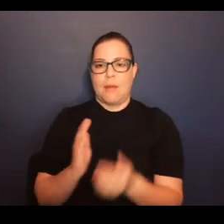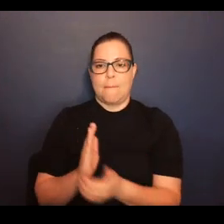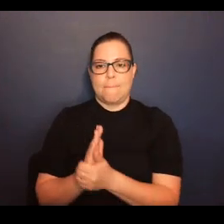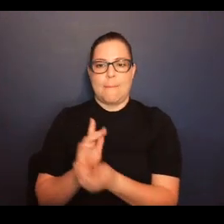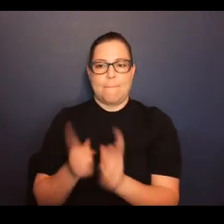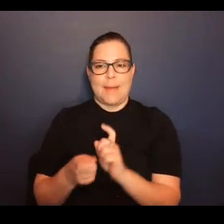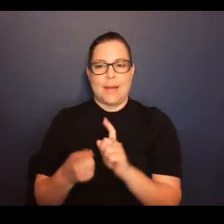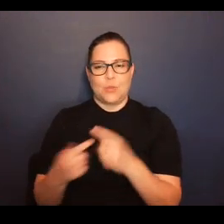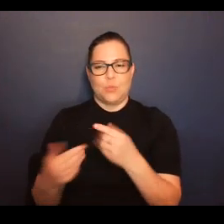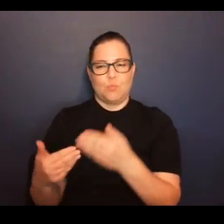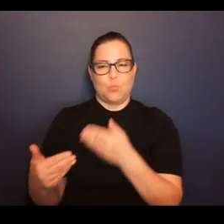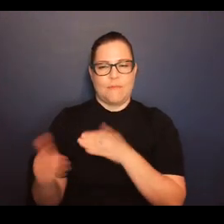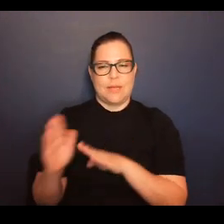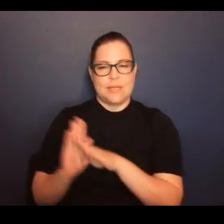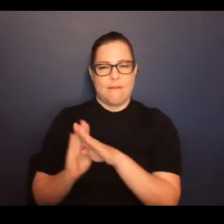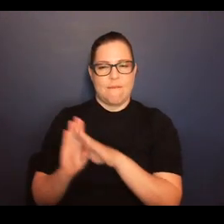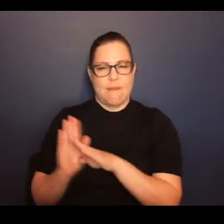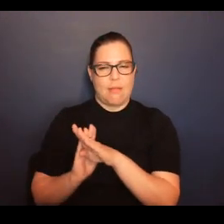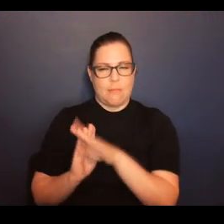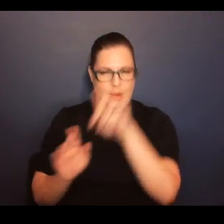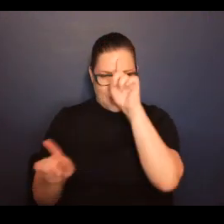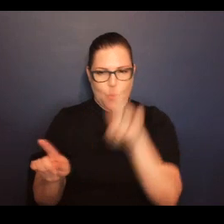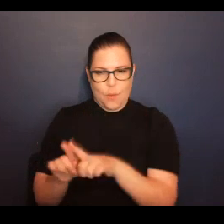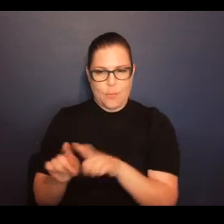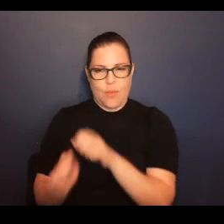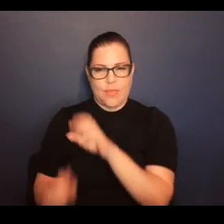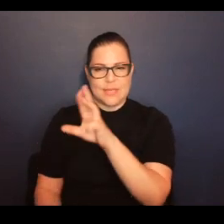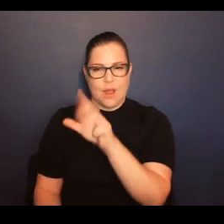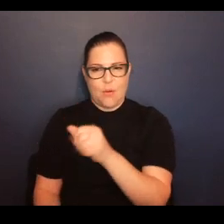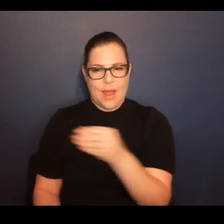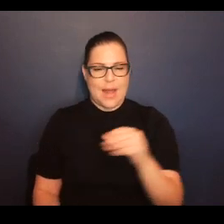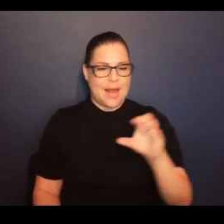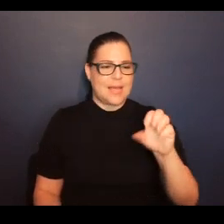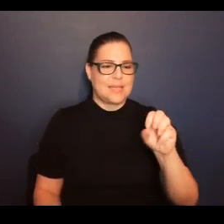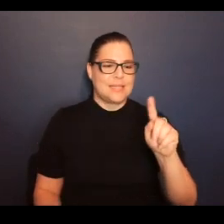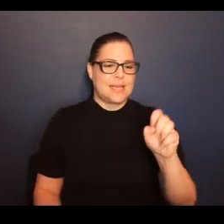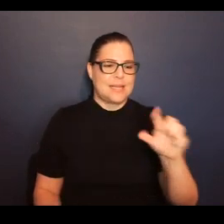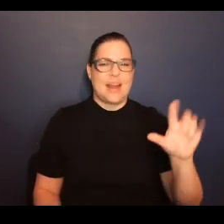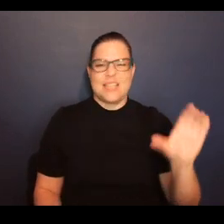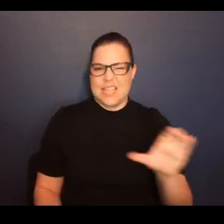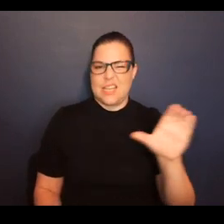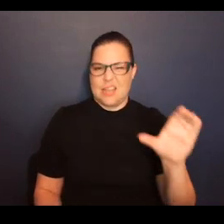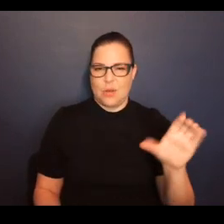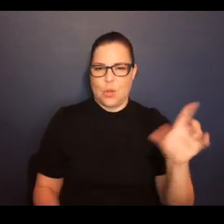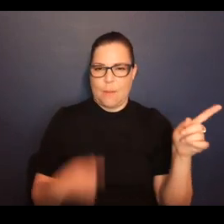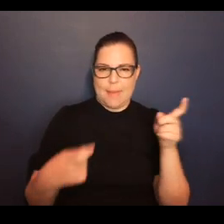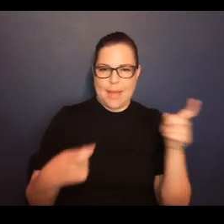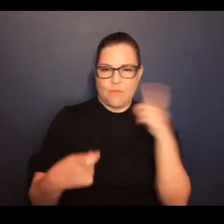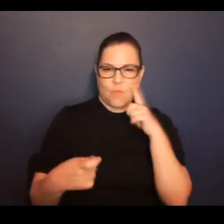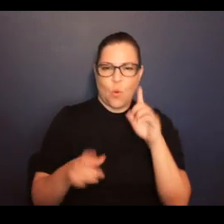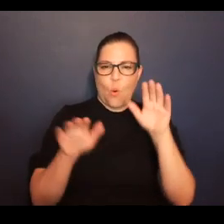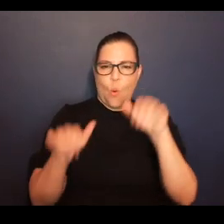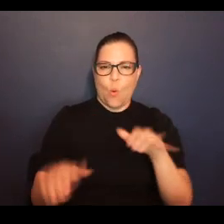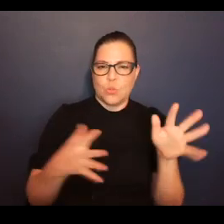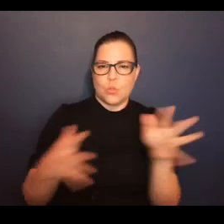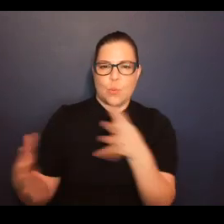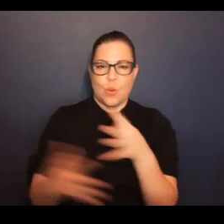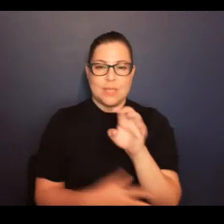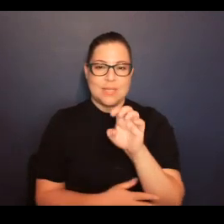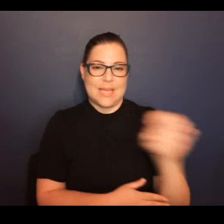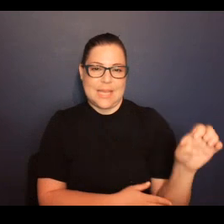the previous development agreement between the CRA and Centennial Management for Ocean Breeze East residential